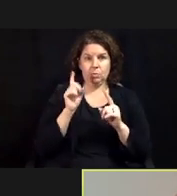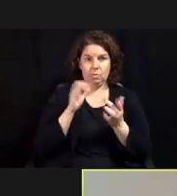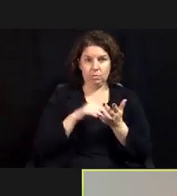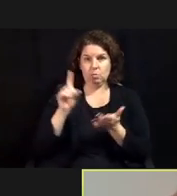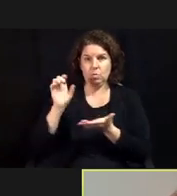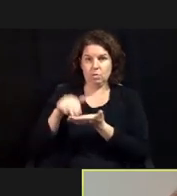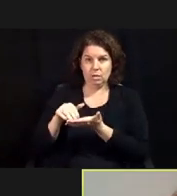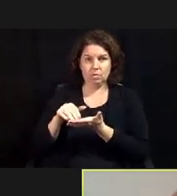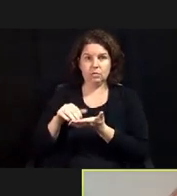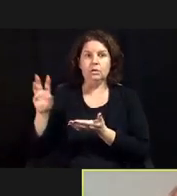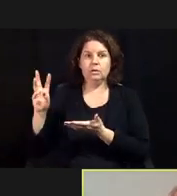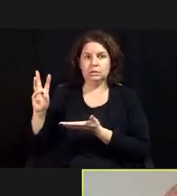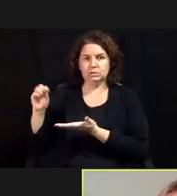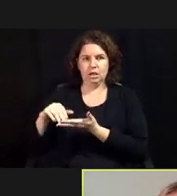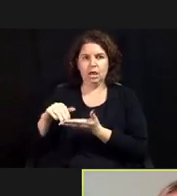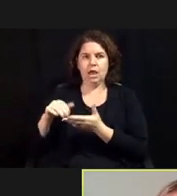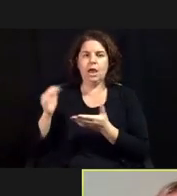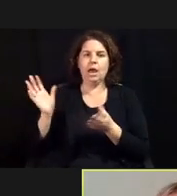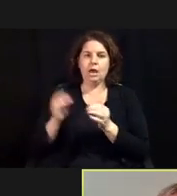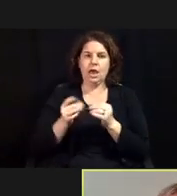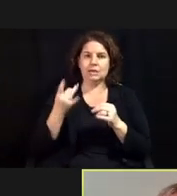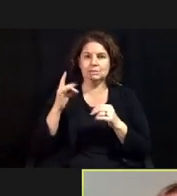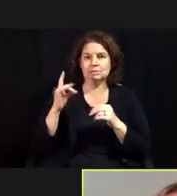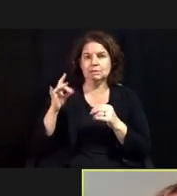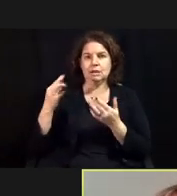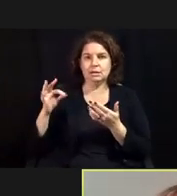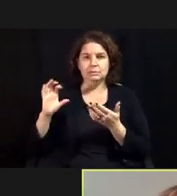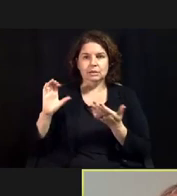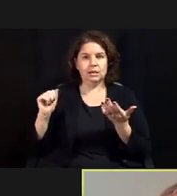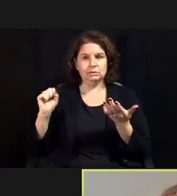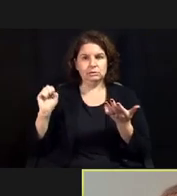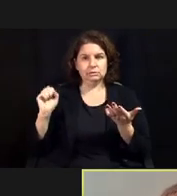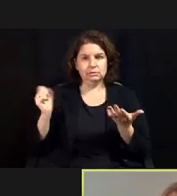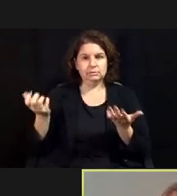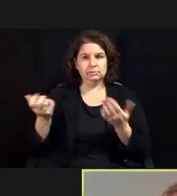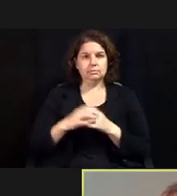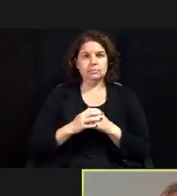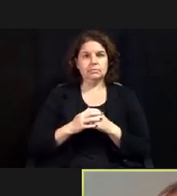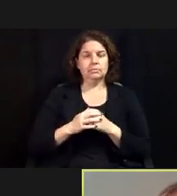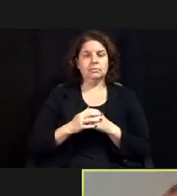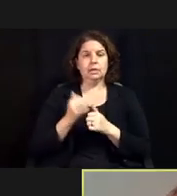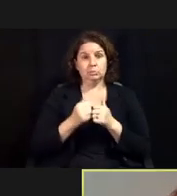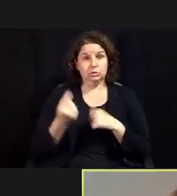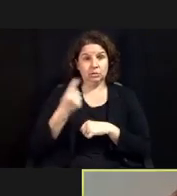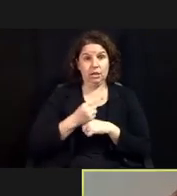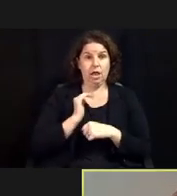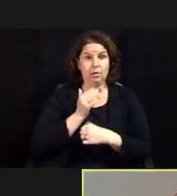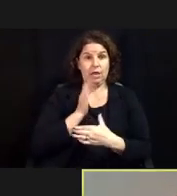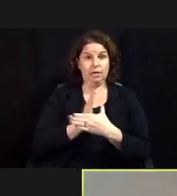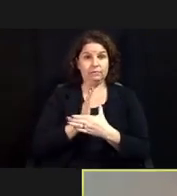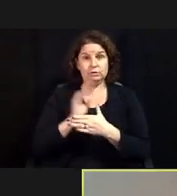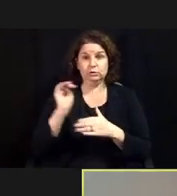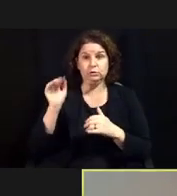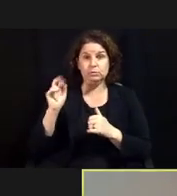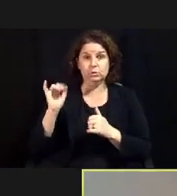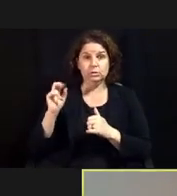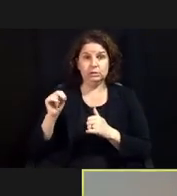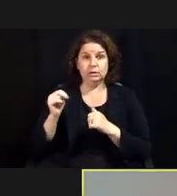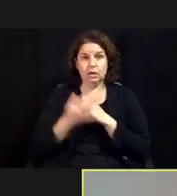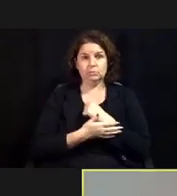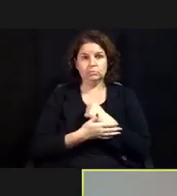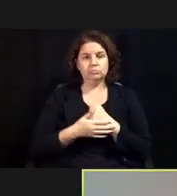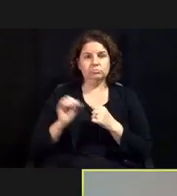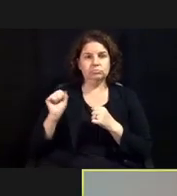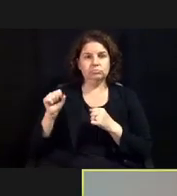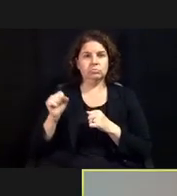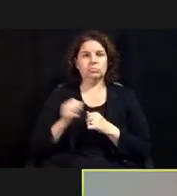to 18 or 19. So 18 or 19 cases per day on average in Marin County is that number, which would actually